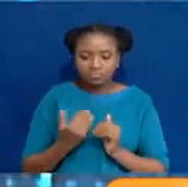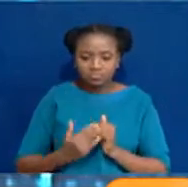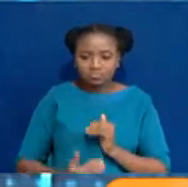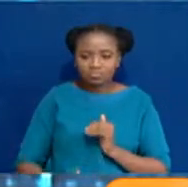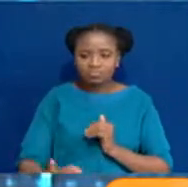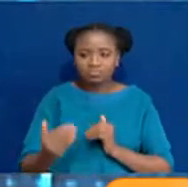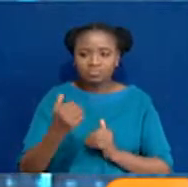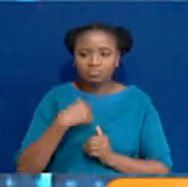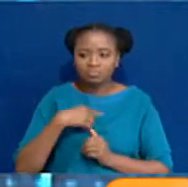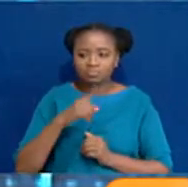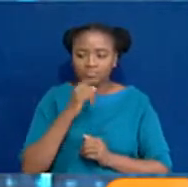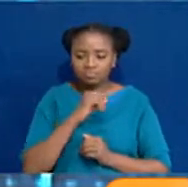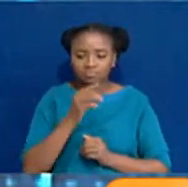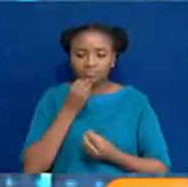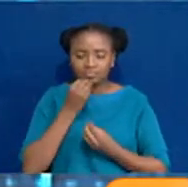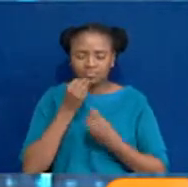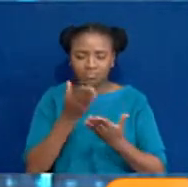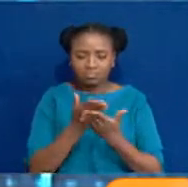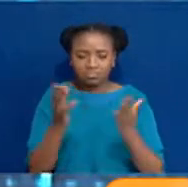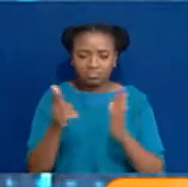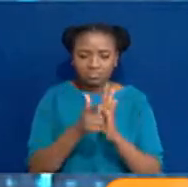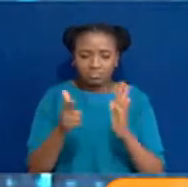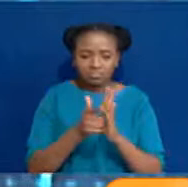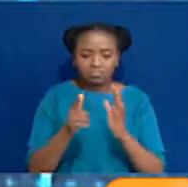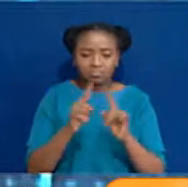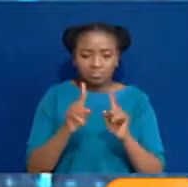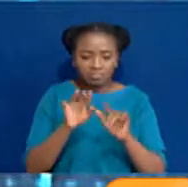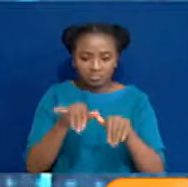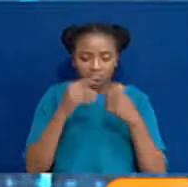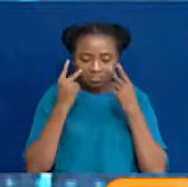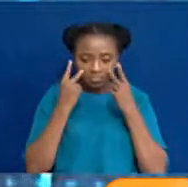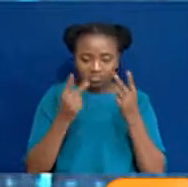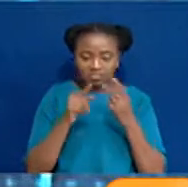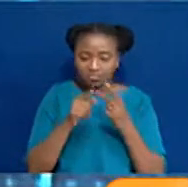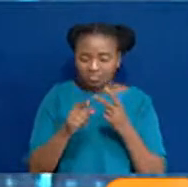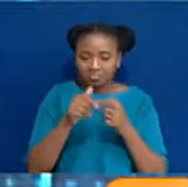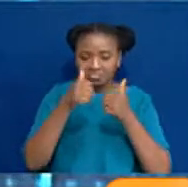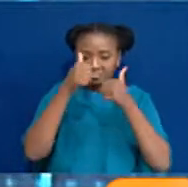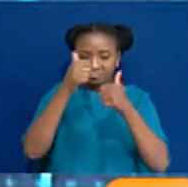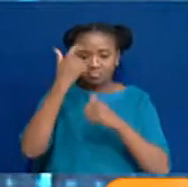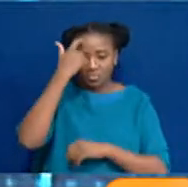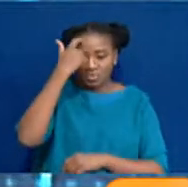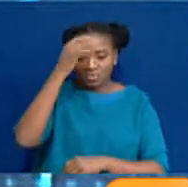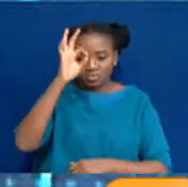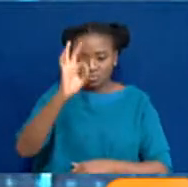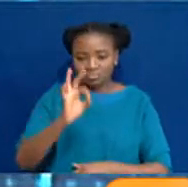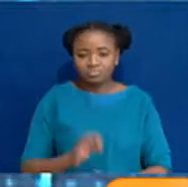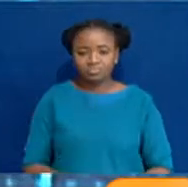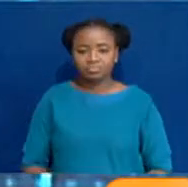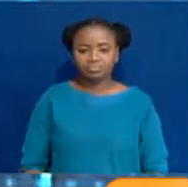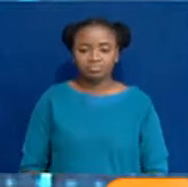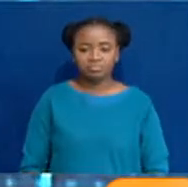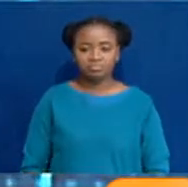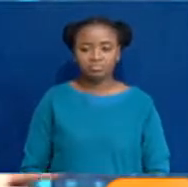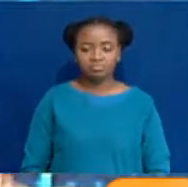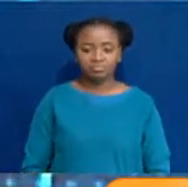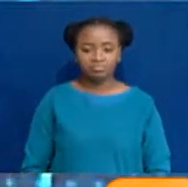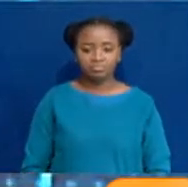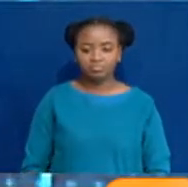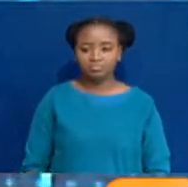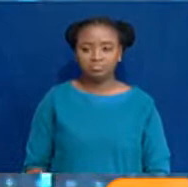I'll convince the media. And you'll see that whatever direction we want to go is informed by logic as opposed to any ulterior motives. Okay. We